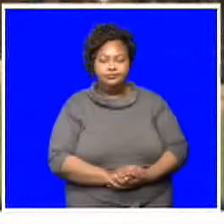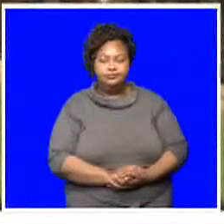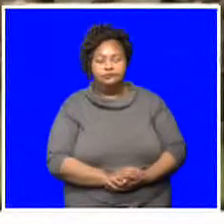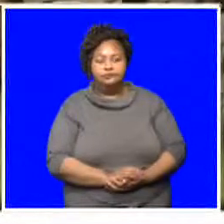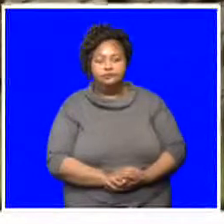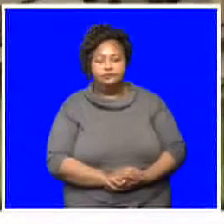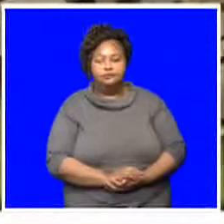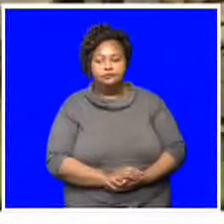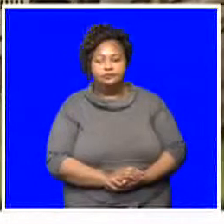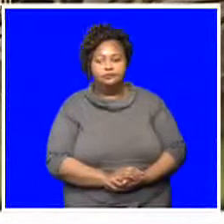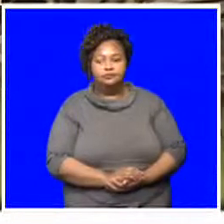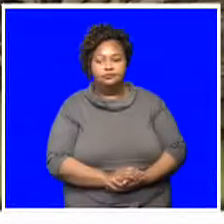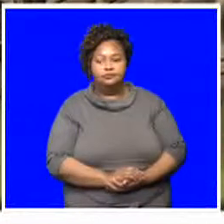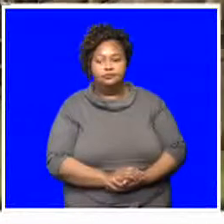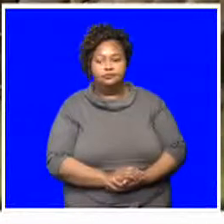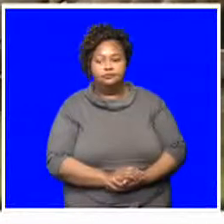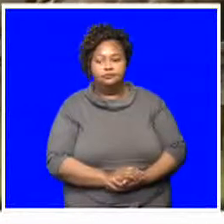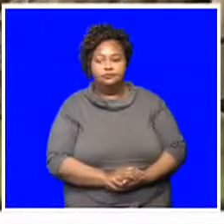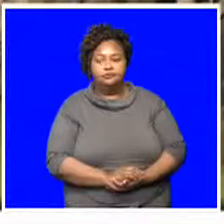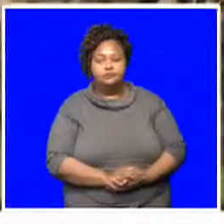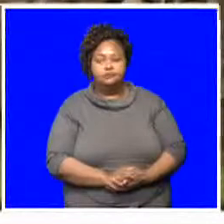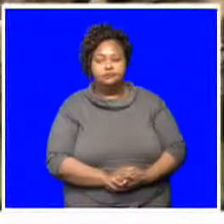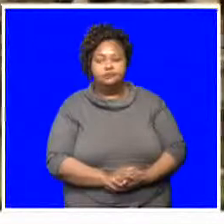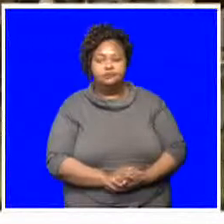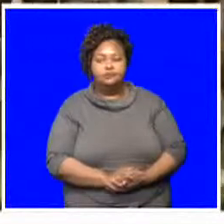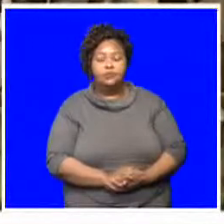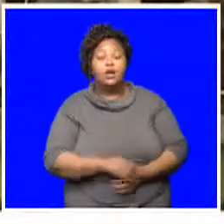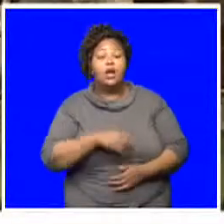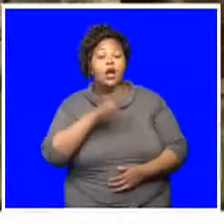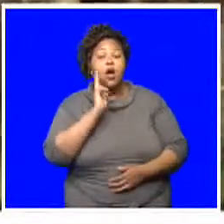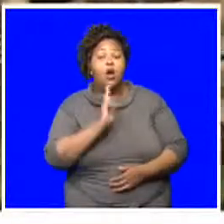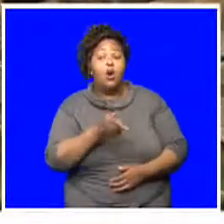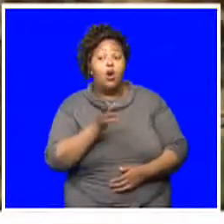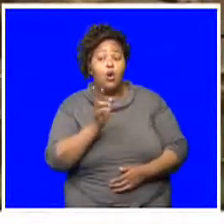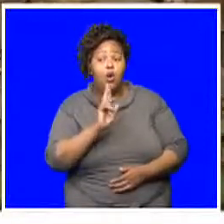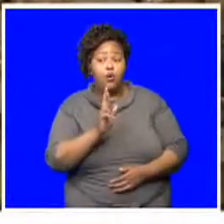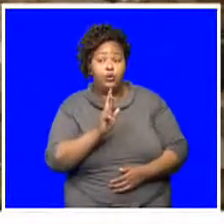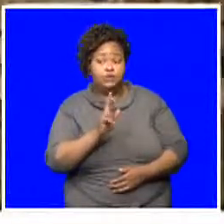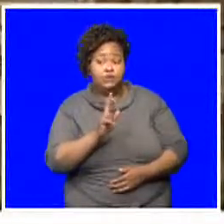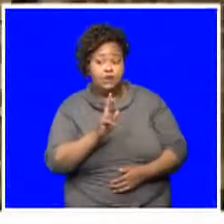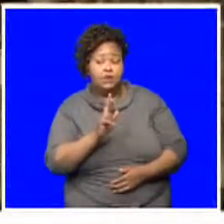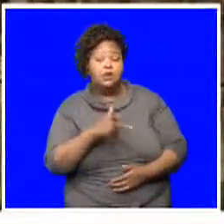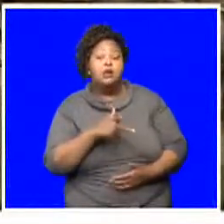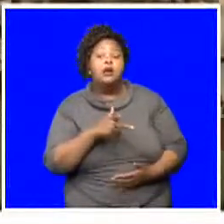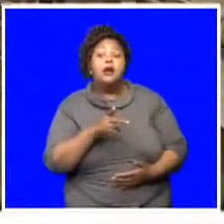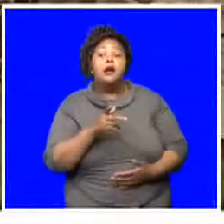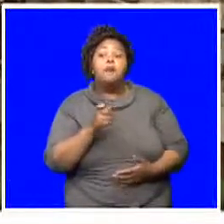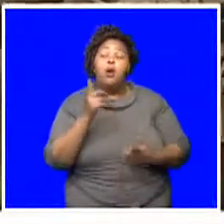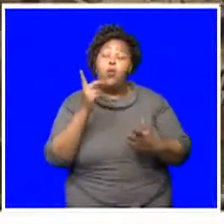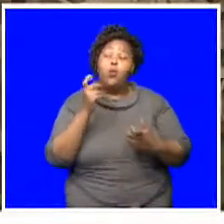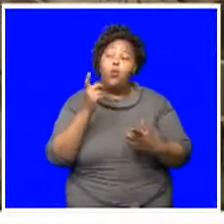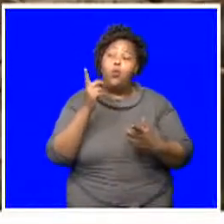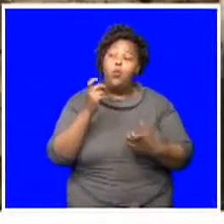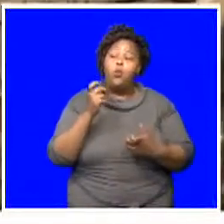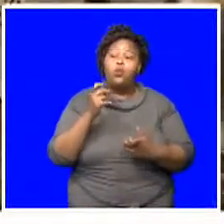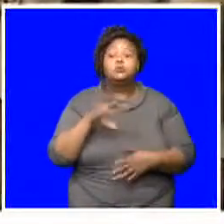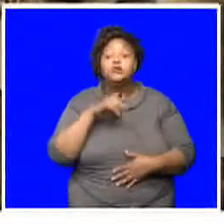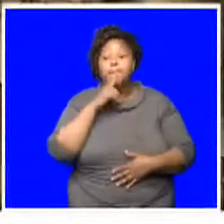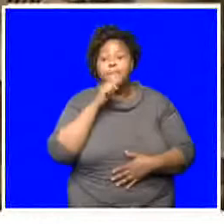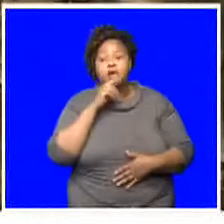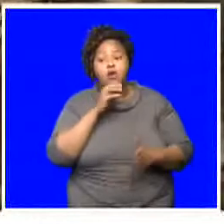The king would dispatch Ingaja from the whole region was cast aside when the regiment of young